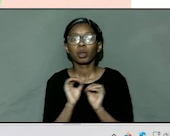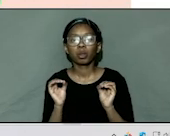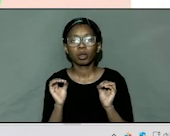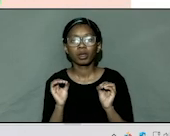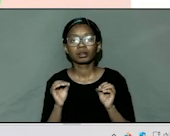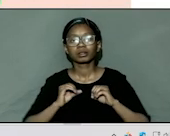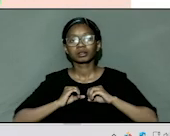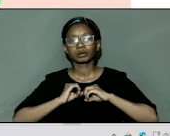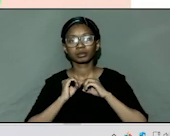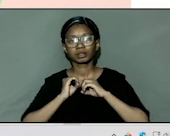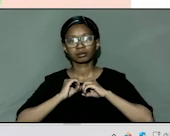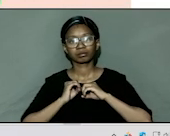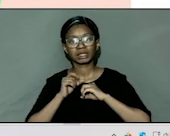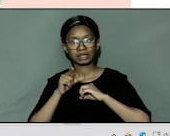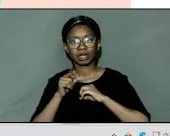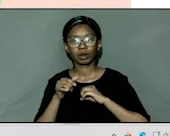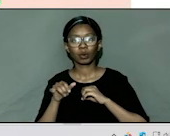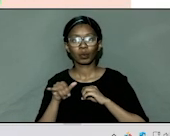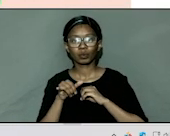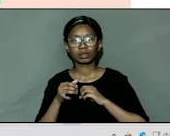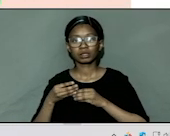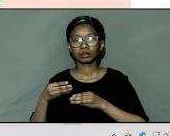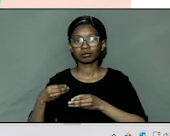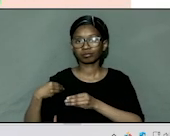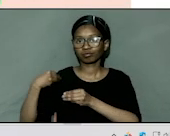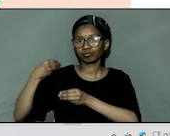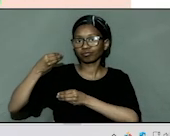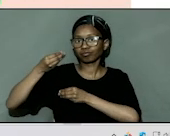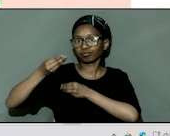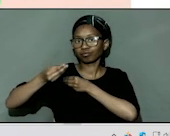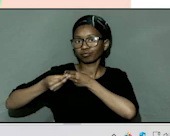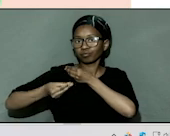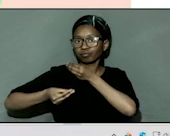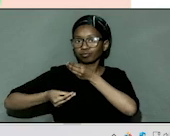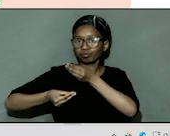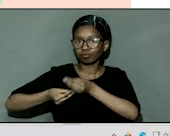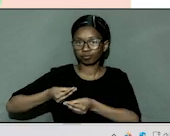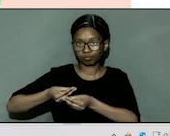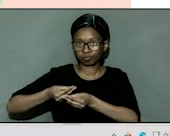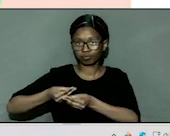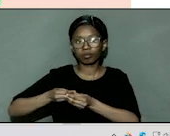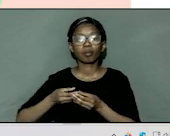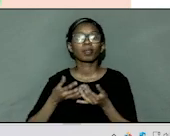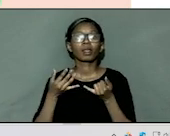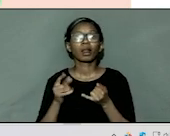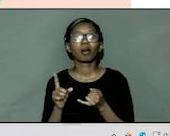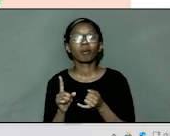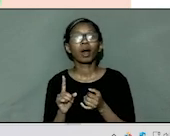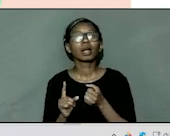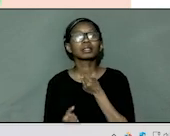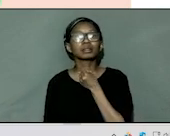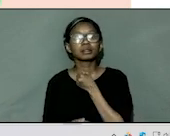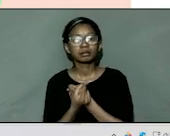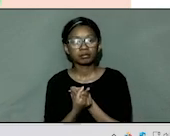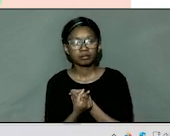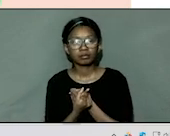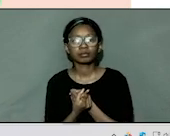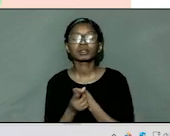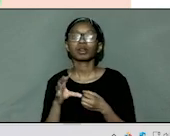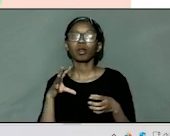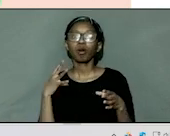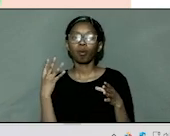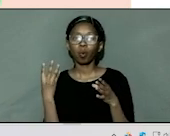is the one that is passed on to the offspring. And then now what is the result?